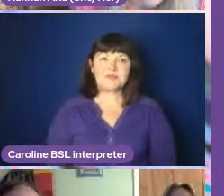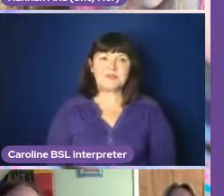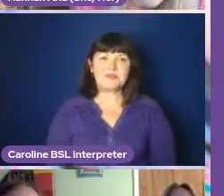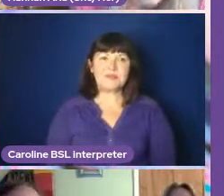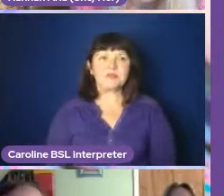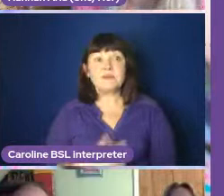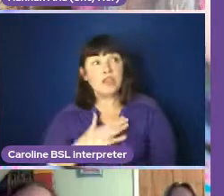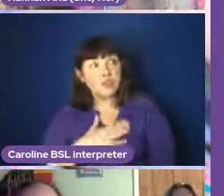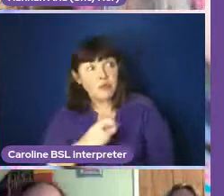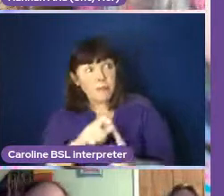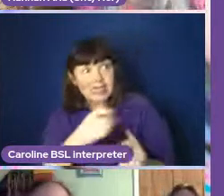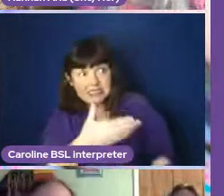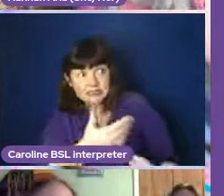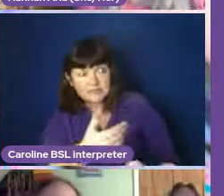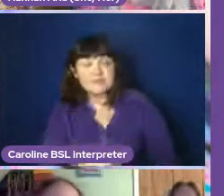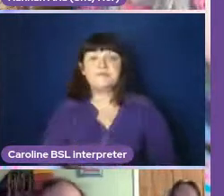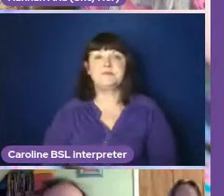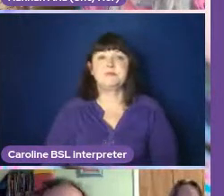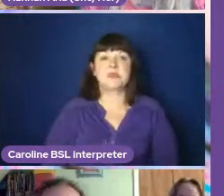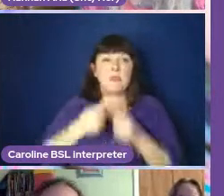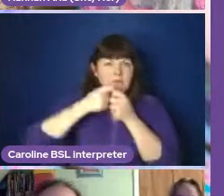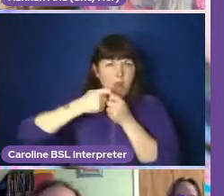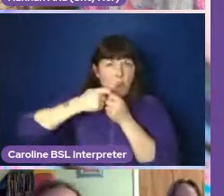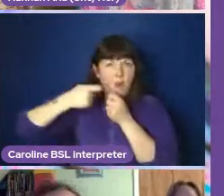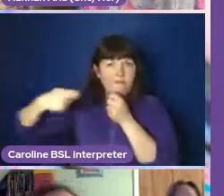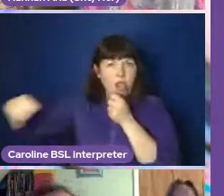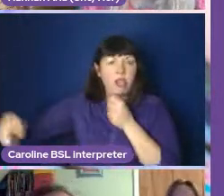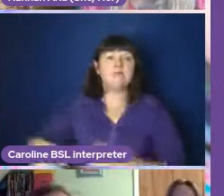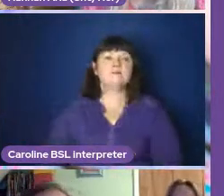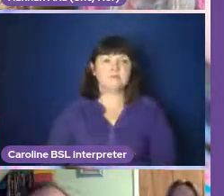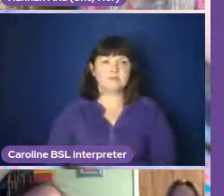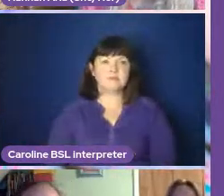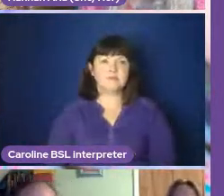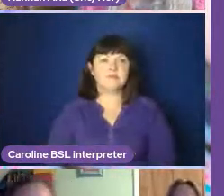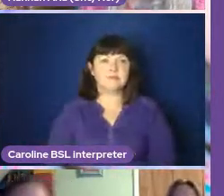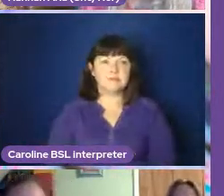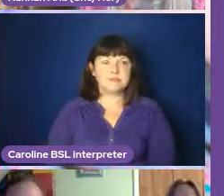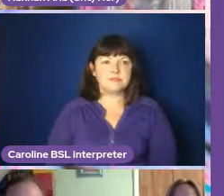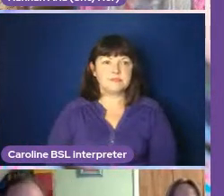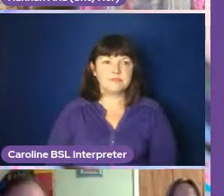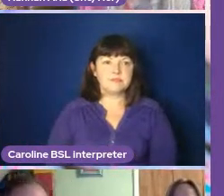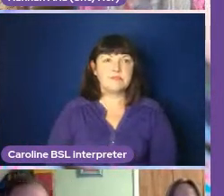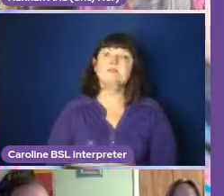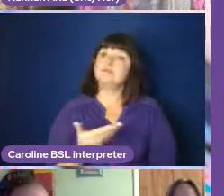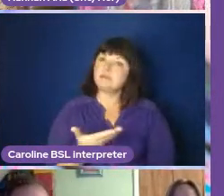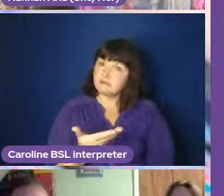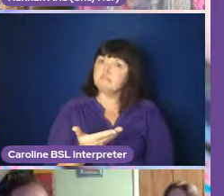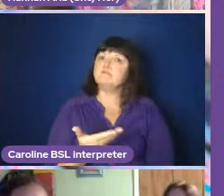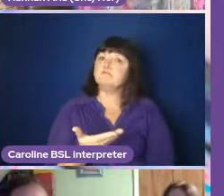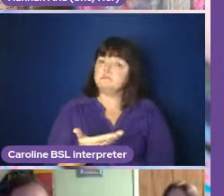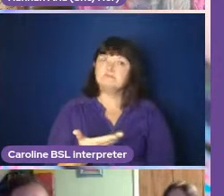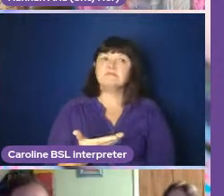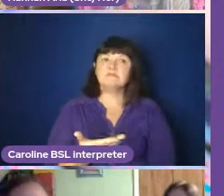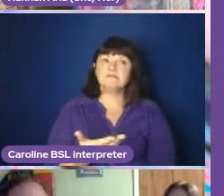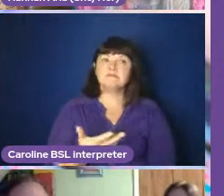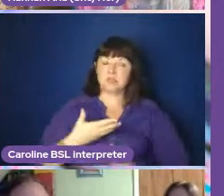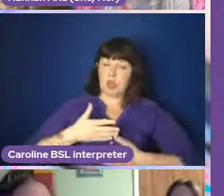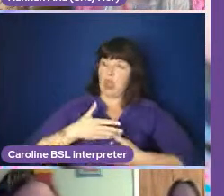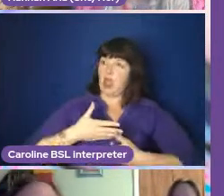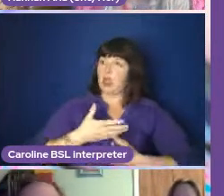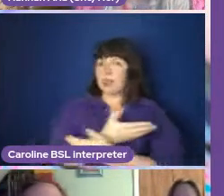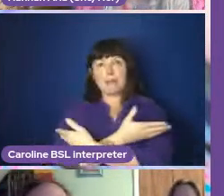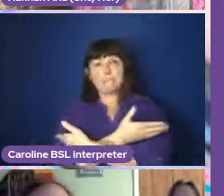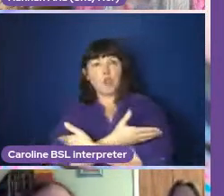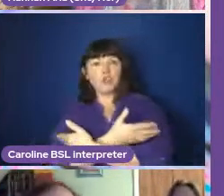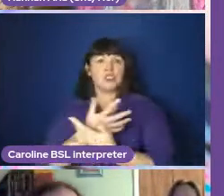Sorry, Pete, go for it. I am properly waffling. So this is merchandise and I'm promoting this and we're supporting herd